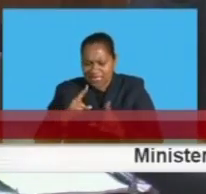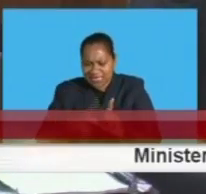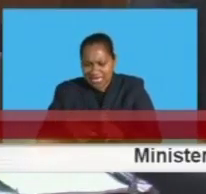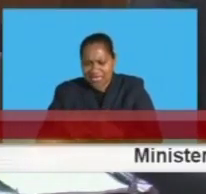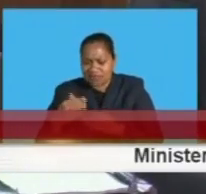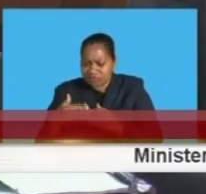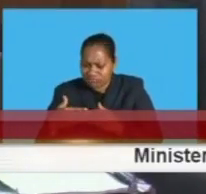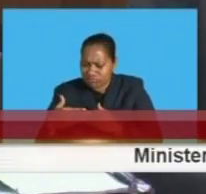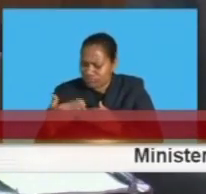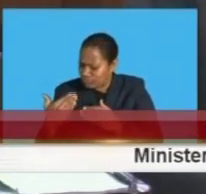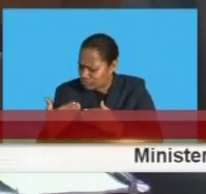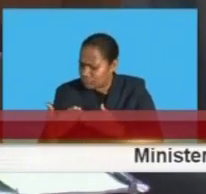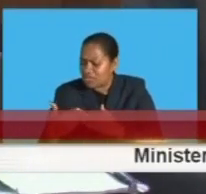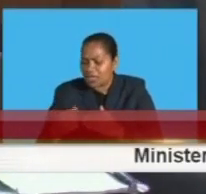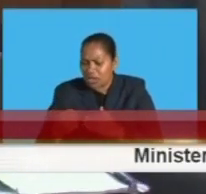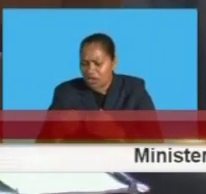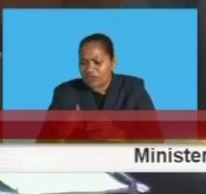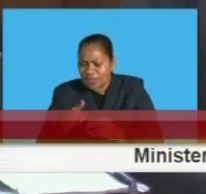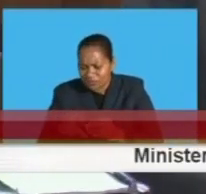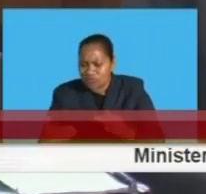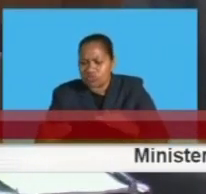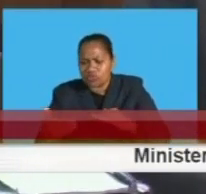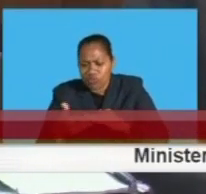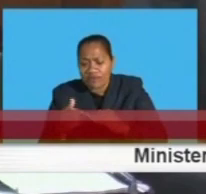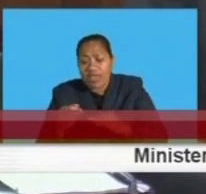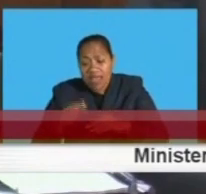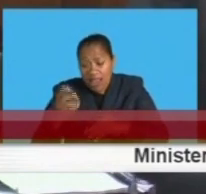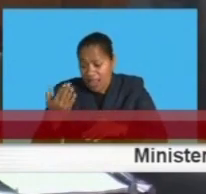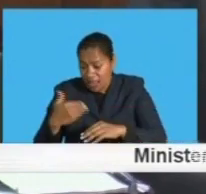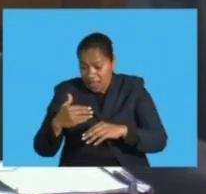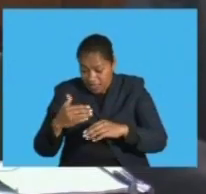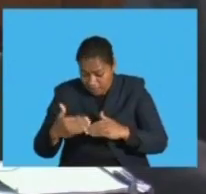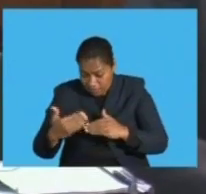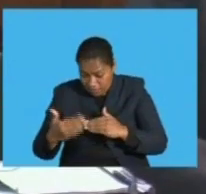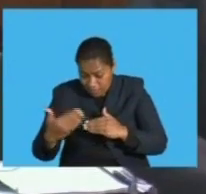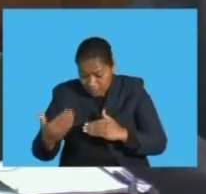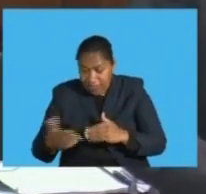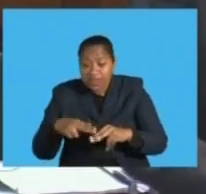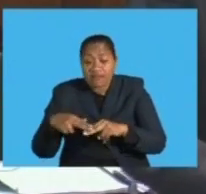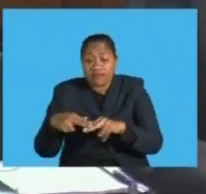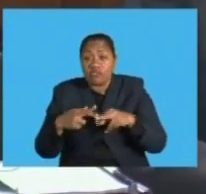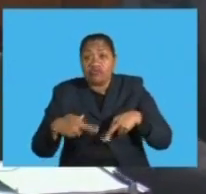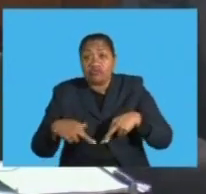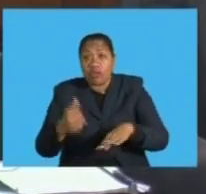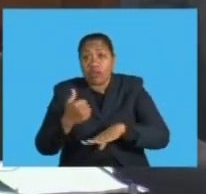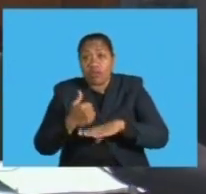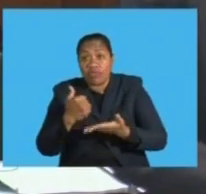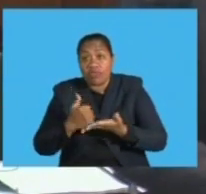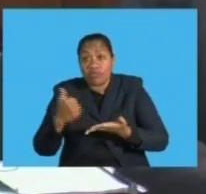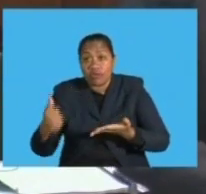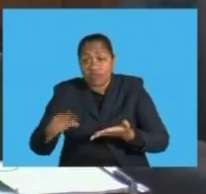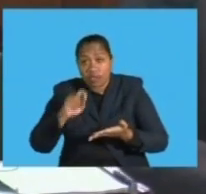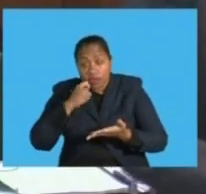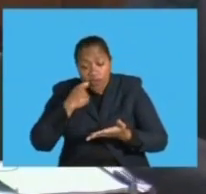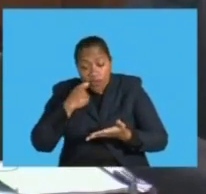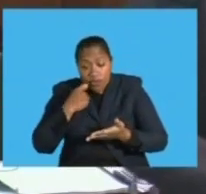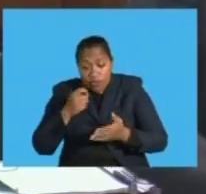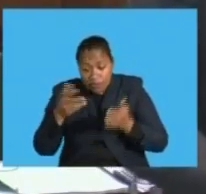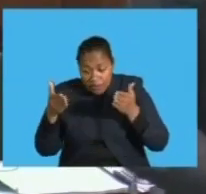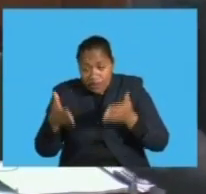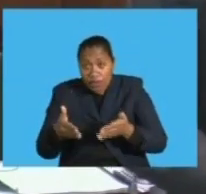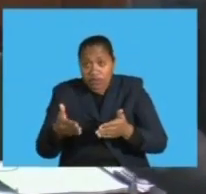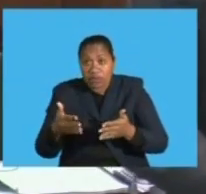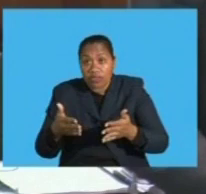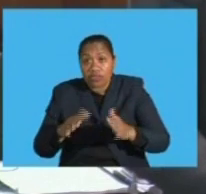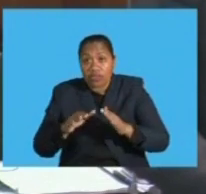be Fiji Roads Authority will be focusing on the most busiest jetties and those that